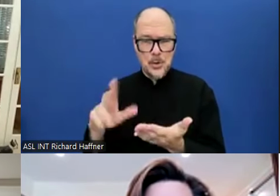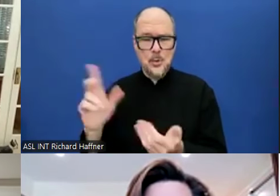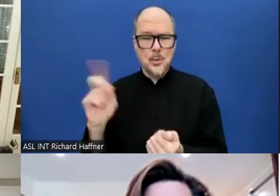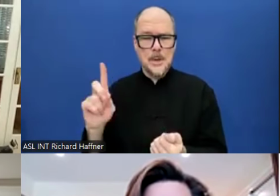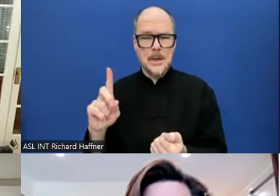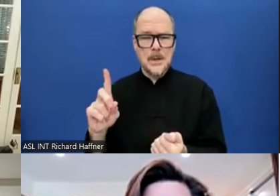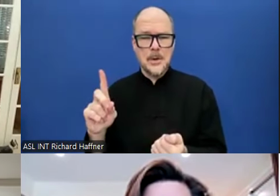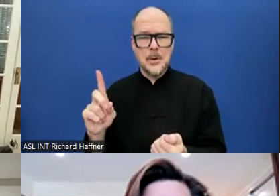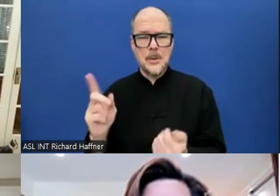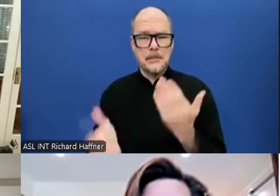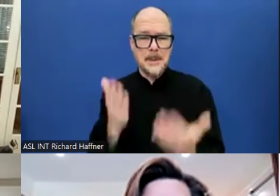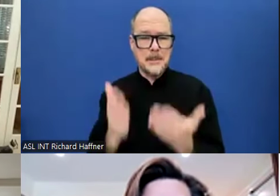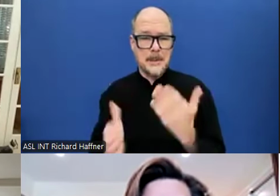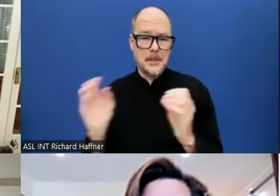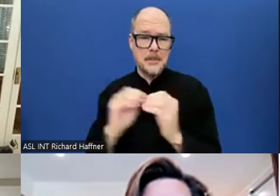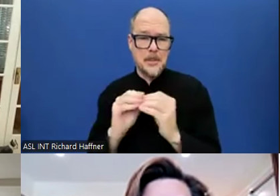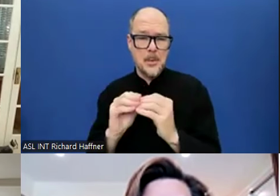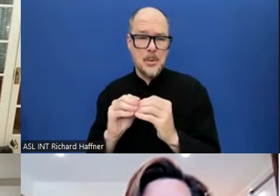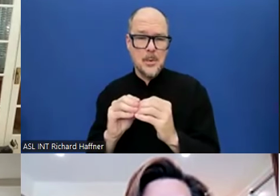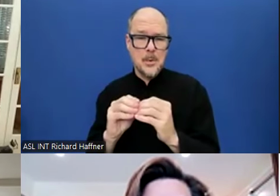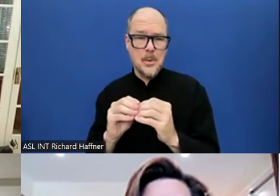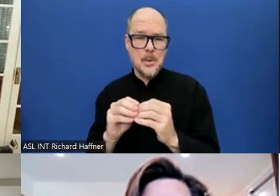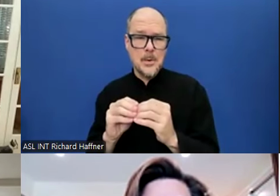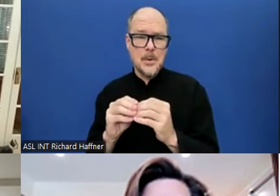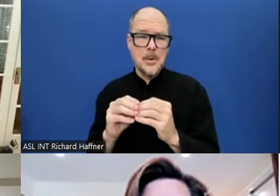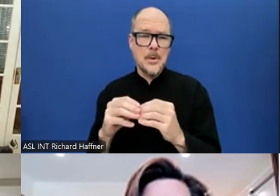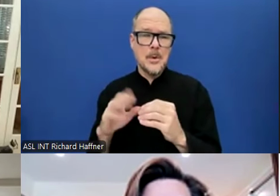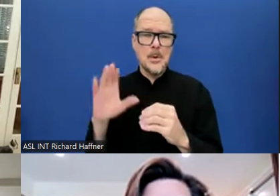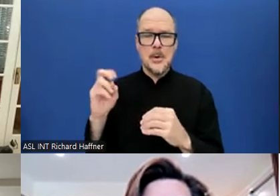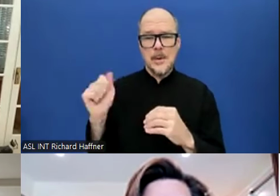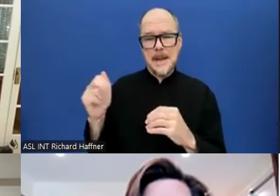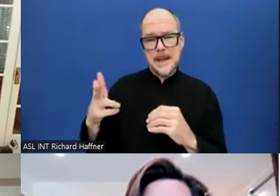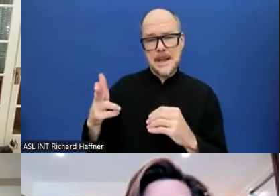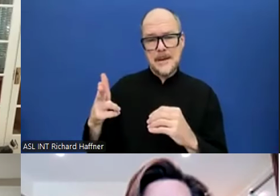be more members who are part, more OAH members who are